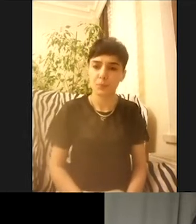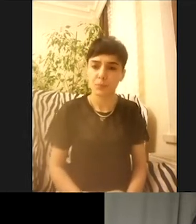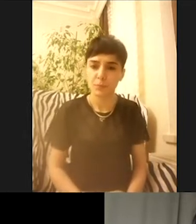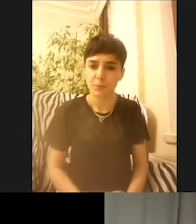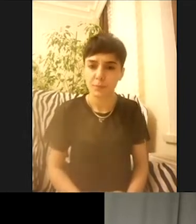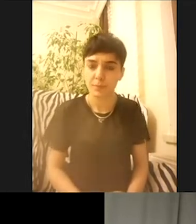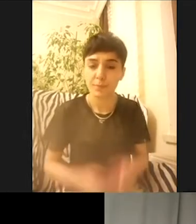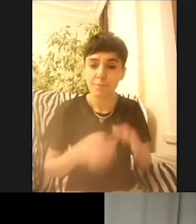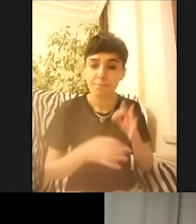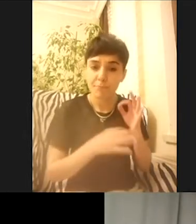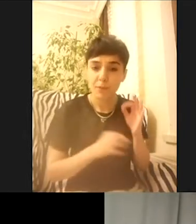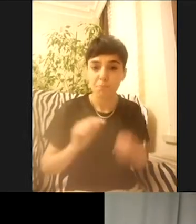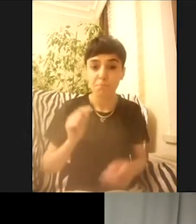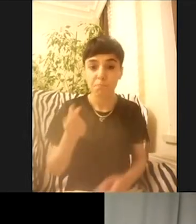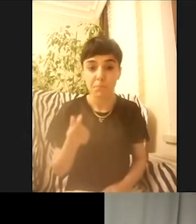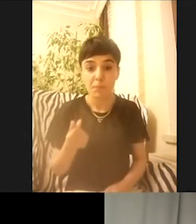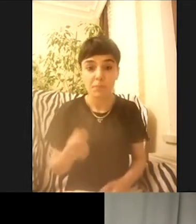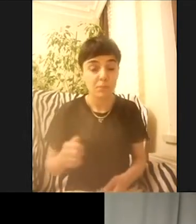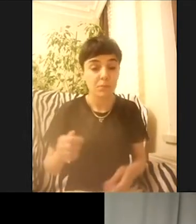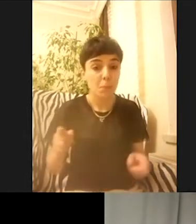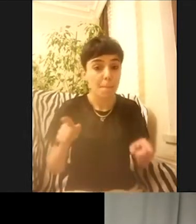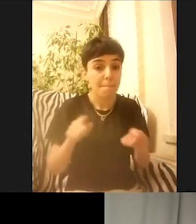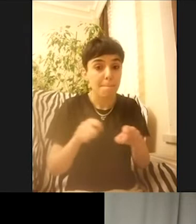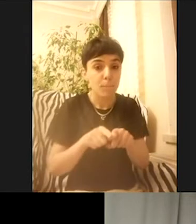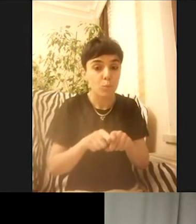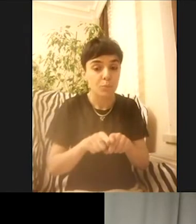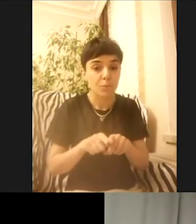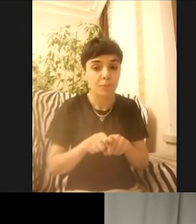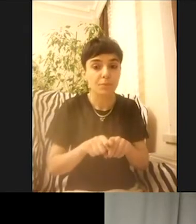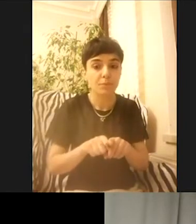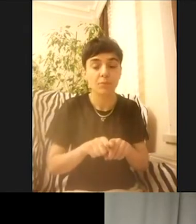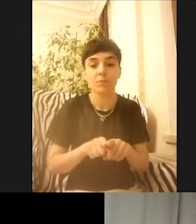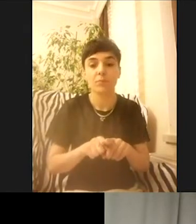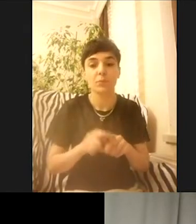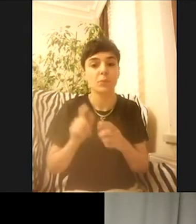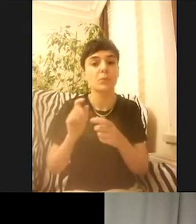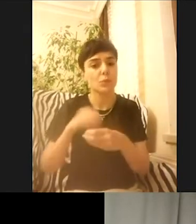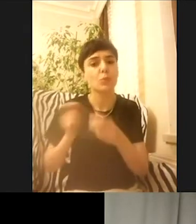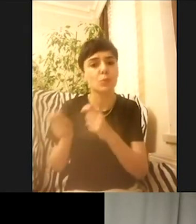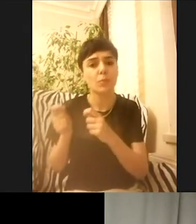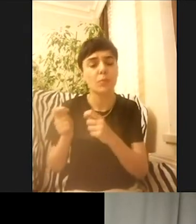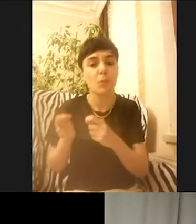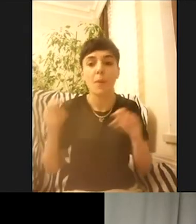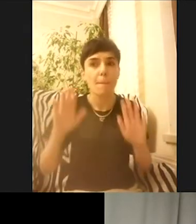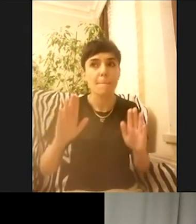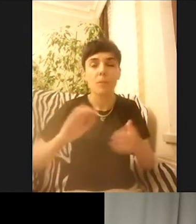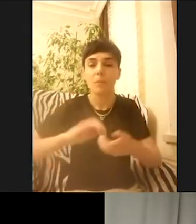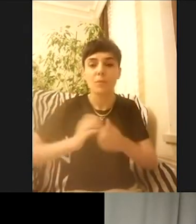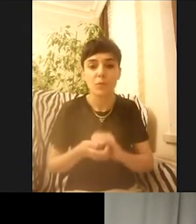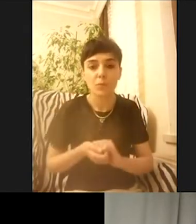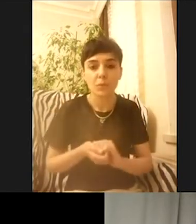this solidarity is always at the cost of mostly Islamic people in the